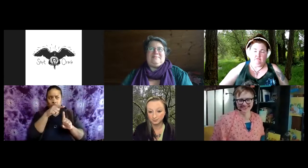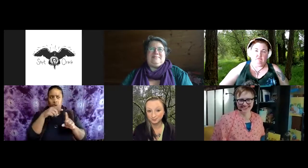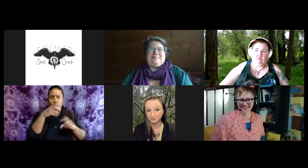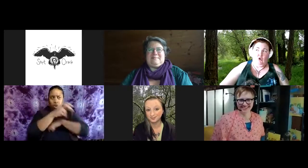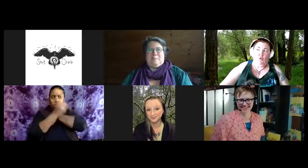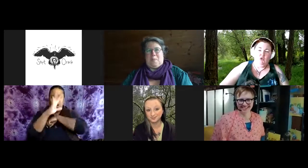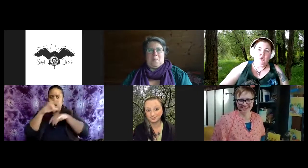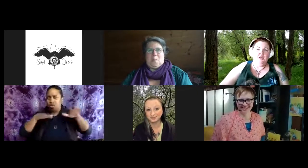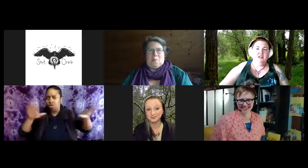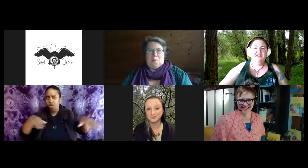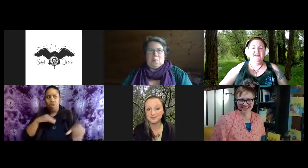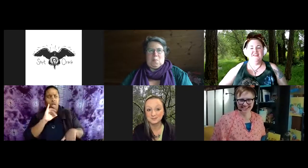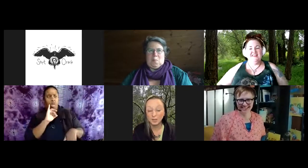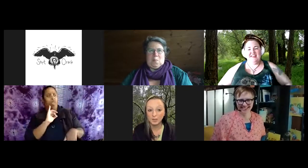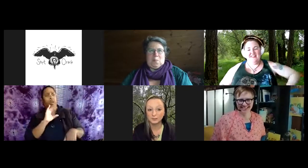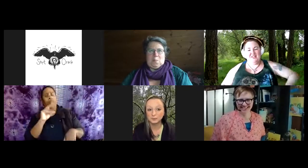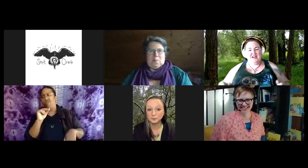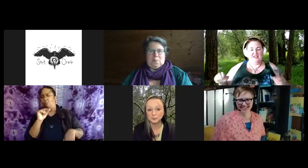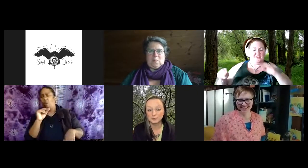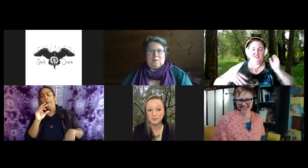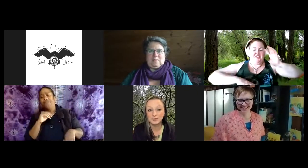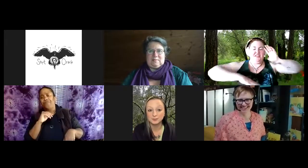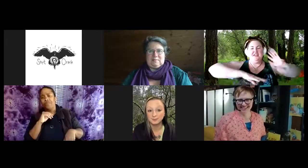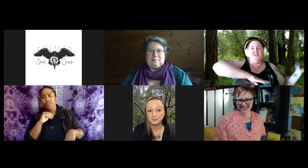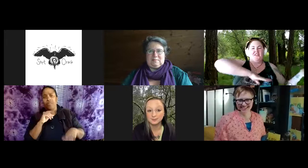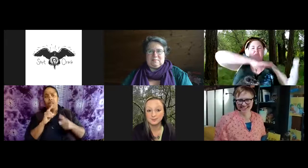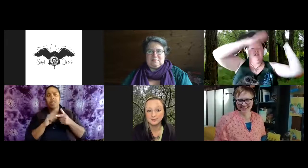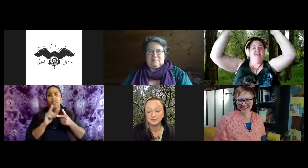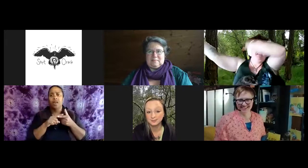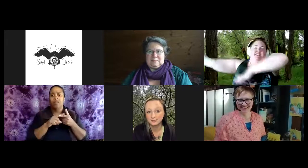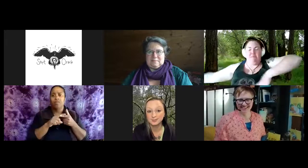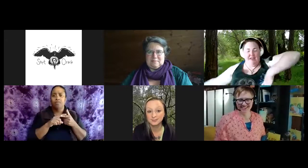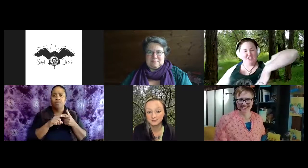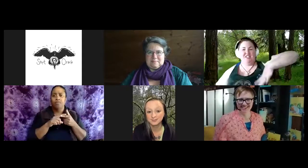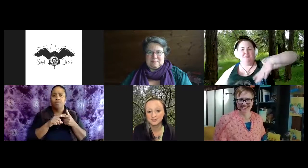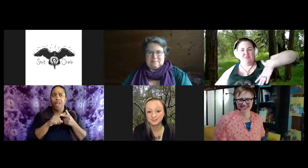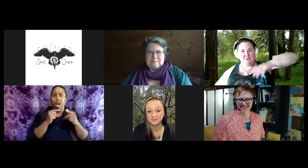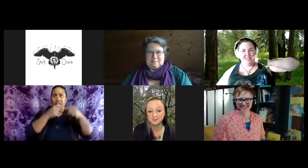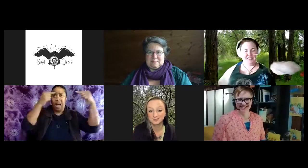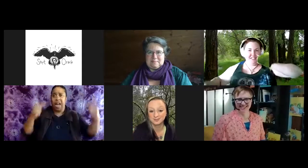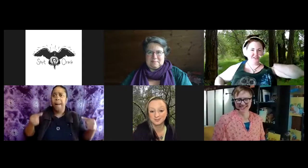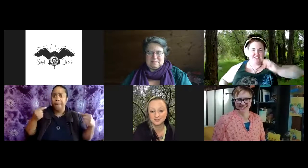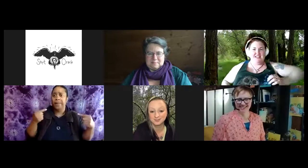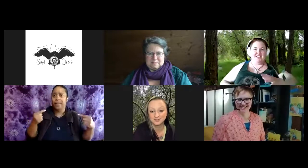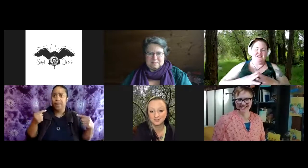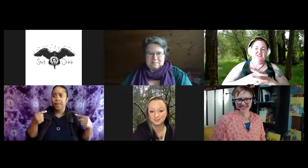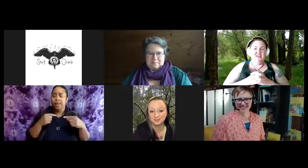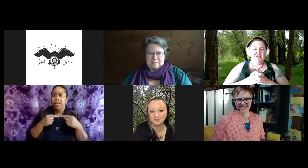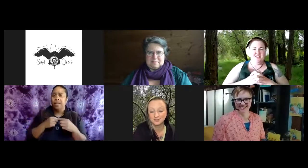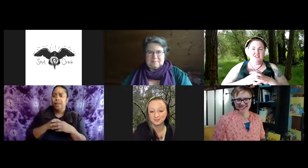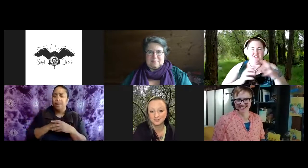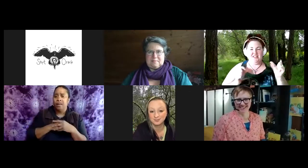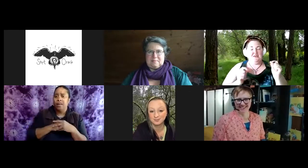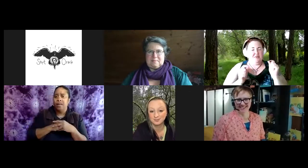like, no. And then you have like the complete pendulum swing to the other side